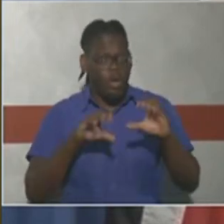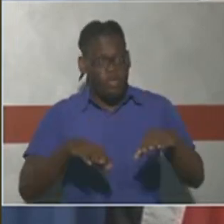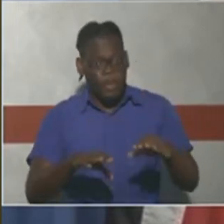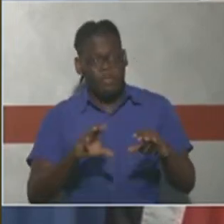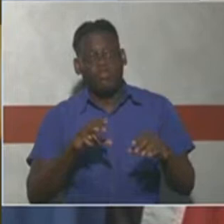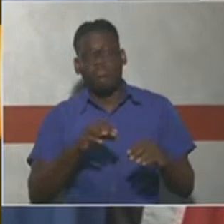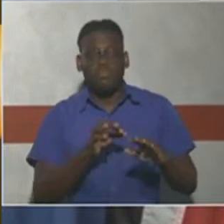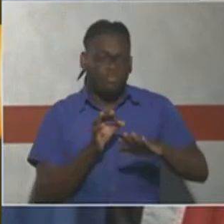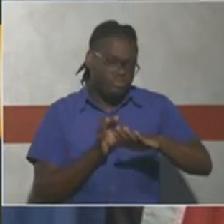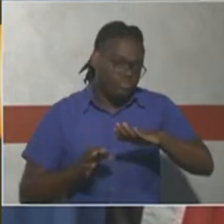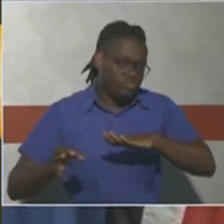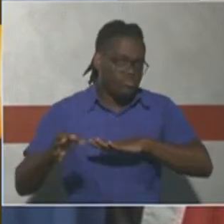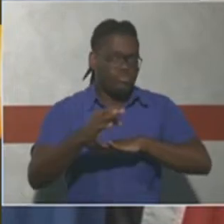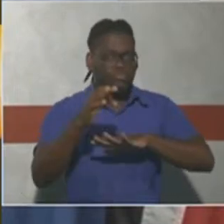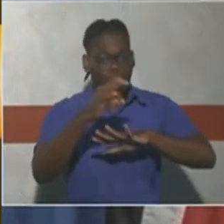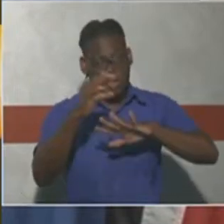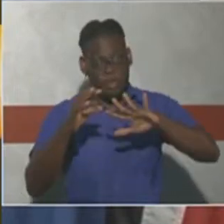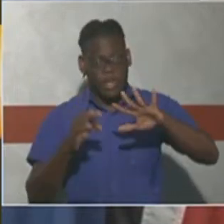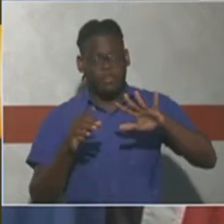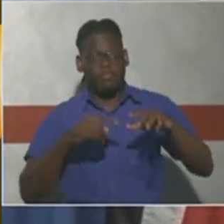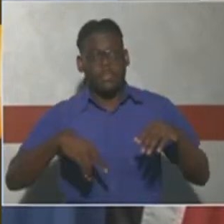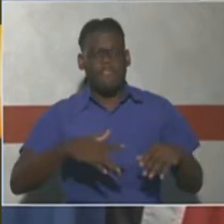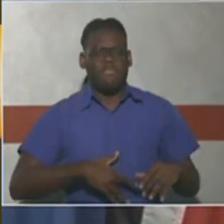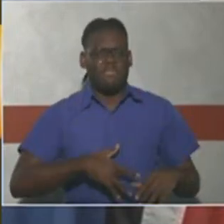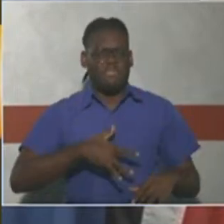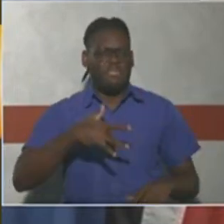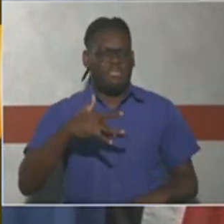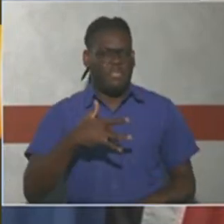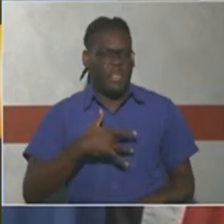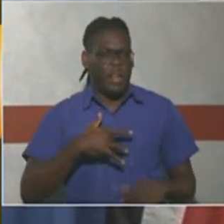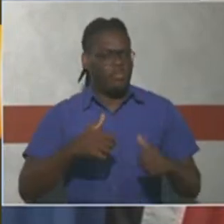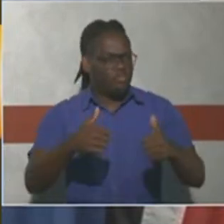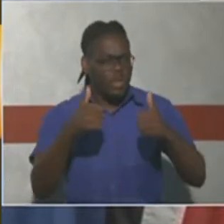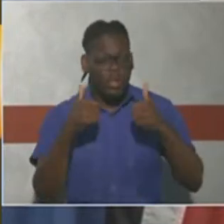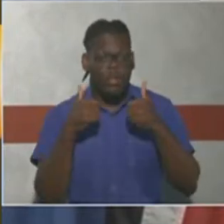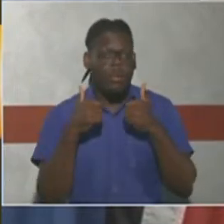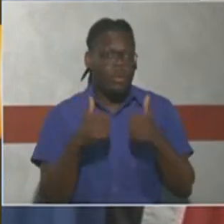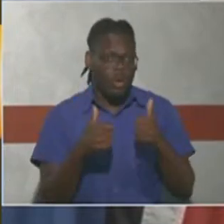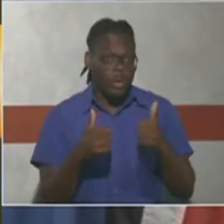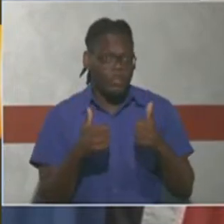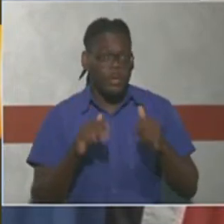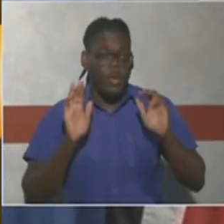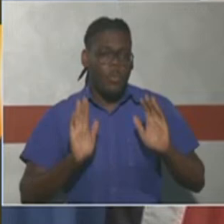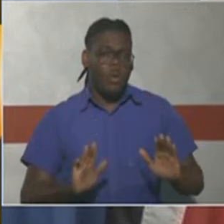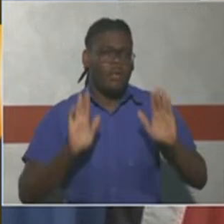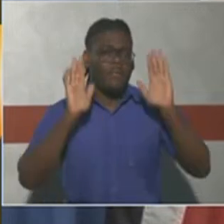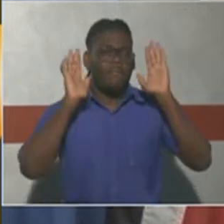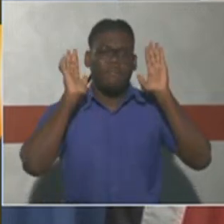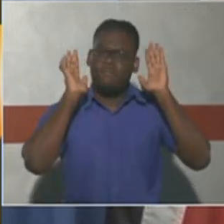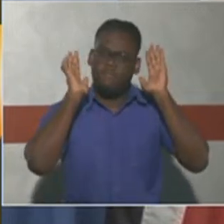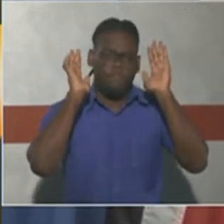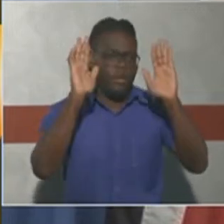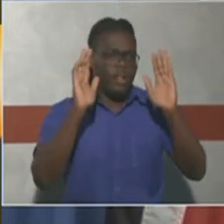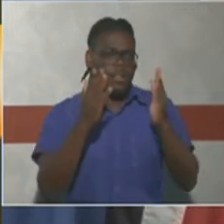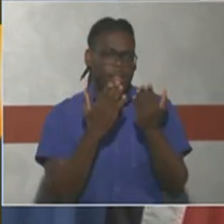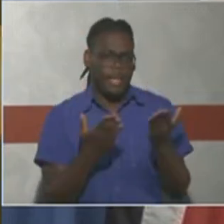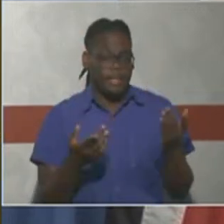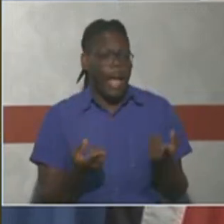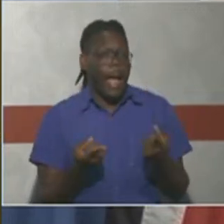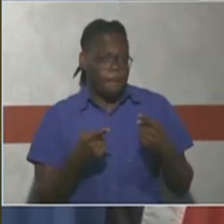significant development with far-reaching consequences, and it behoves me from this podium in Trinidad and